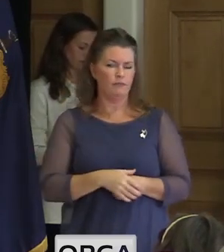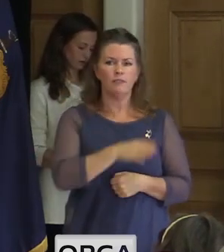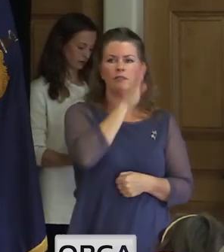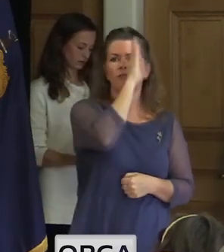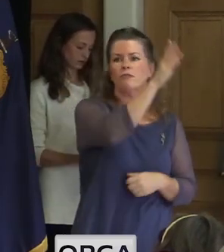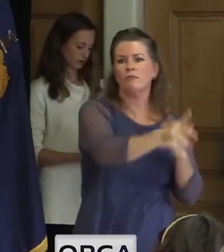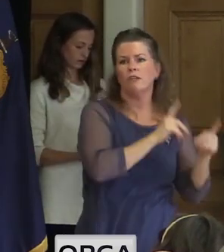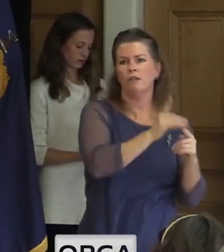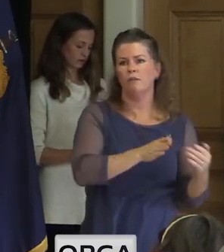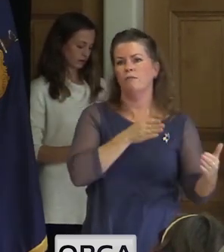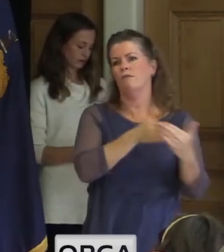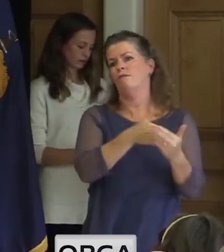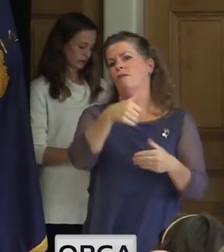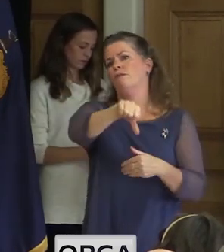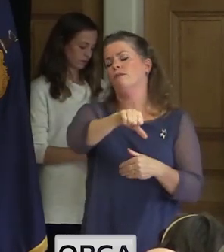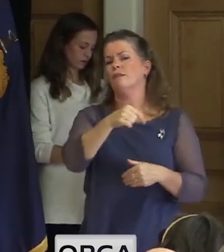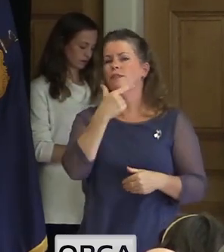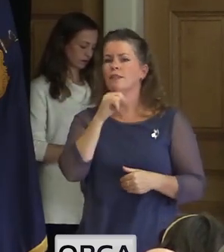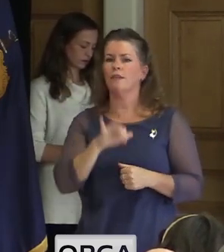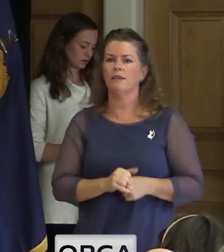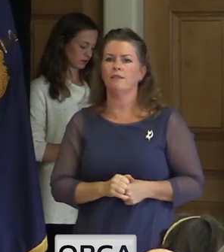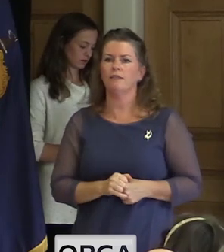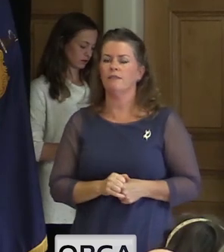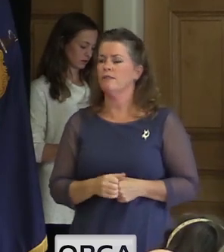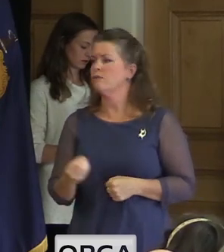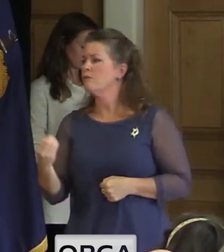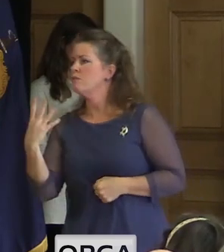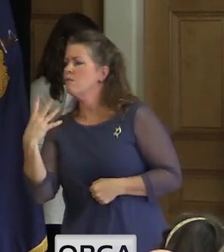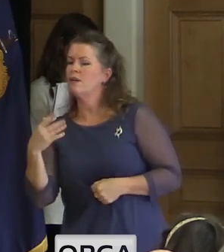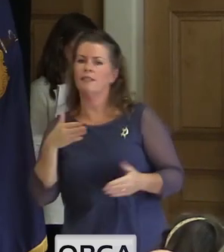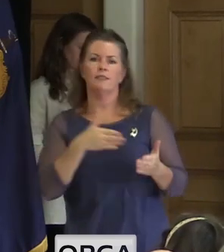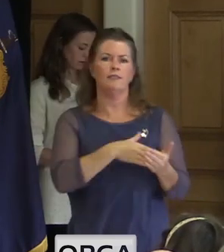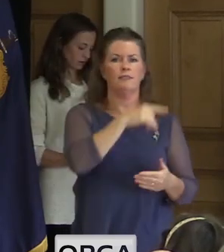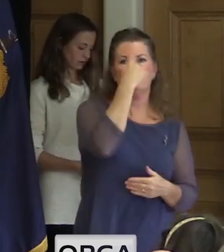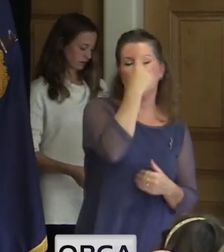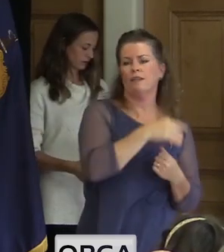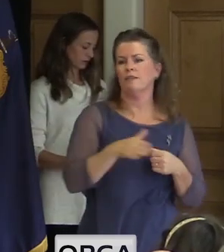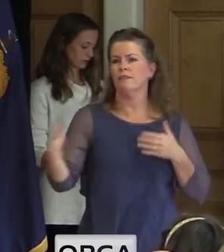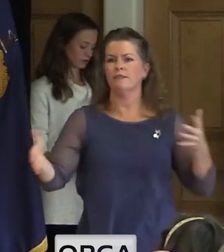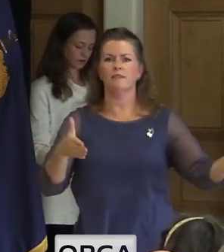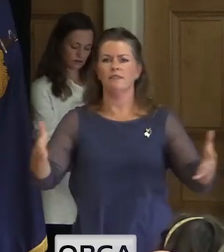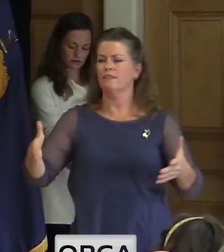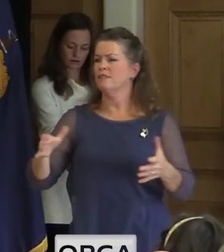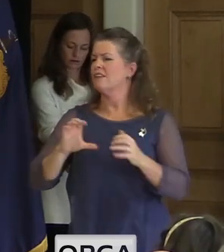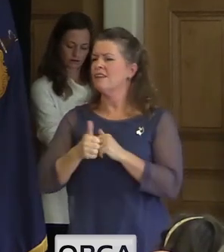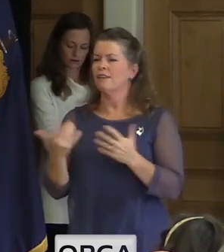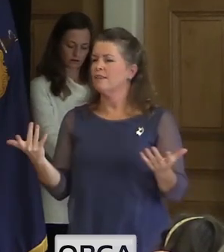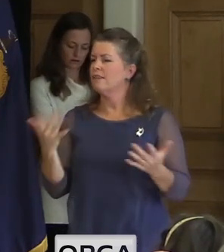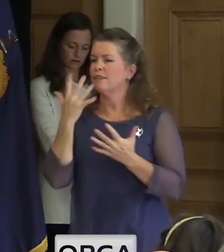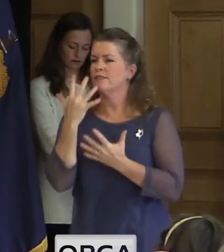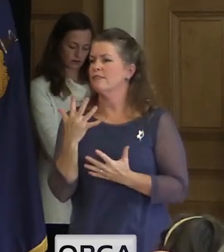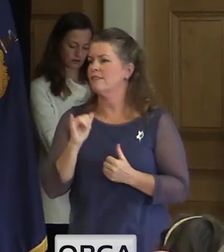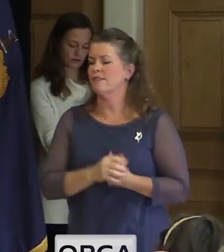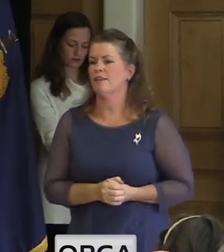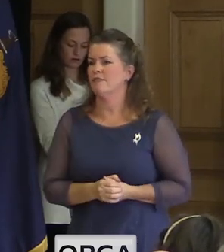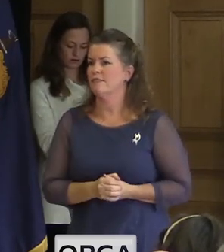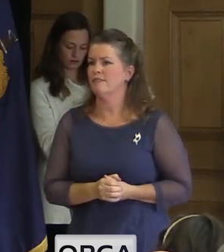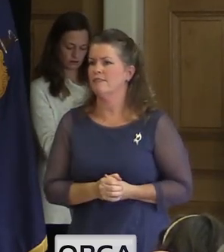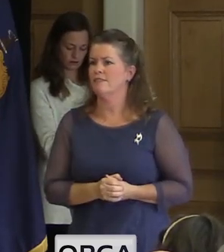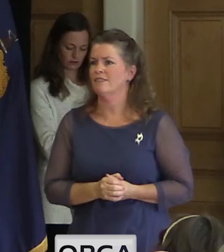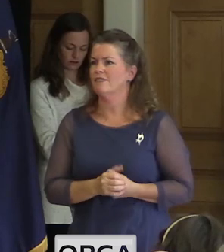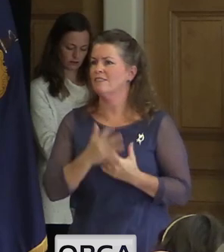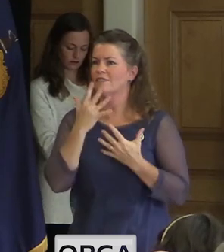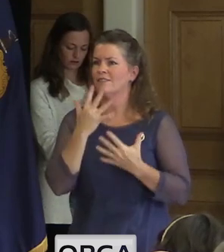people born in this country to vote against Latinos, whites to vote against blacks. How pathetic is that? How pathetic is